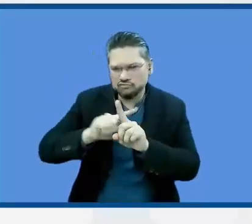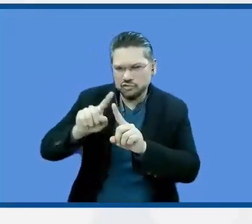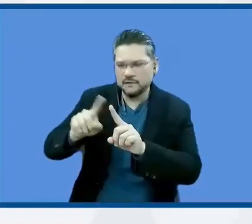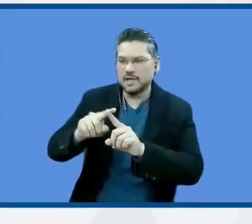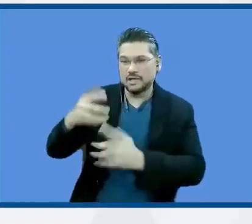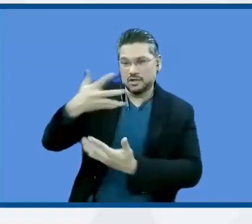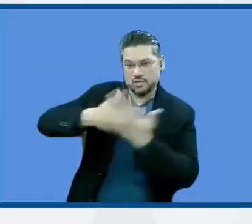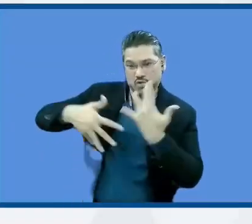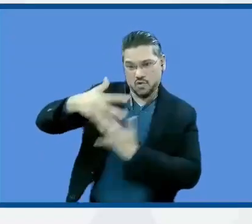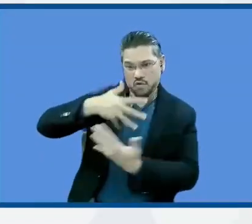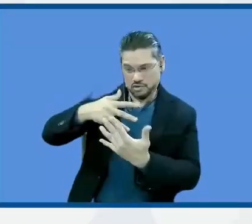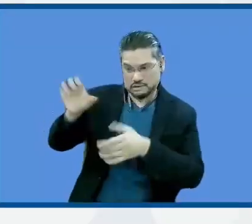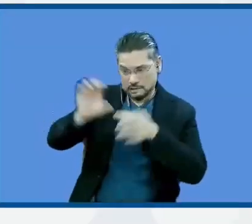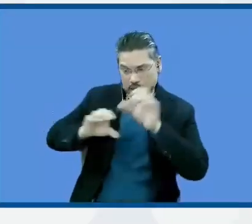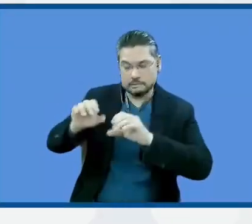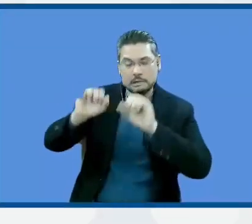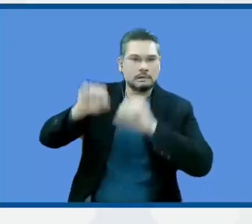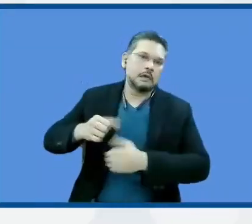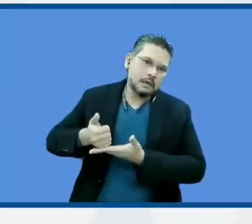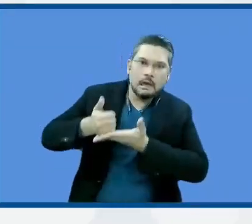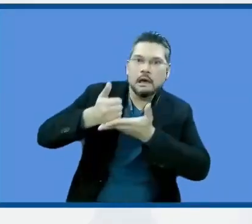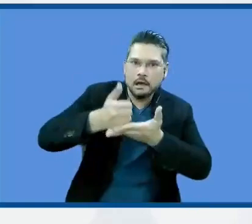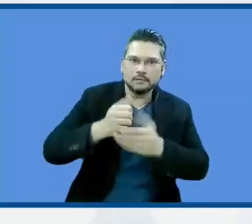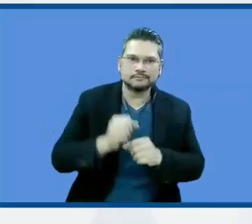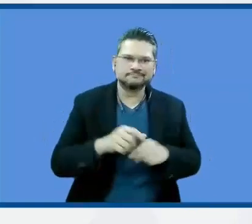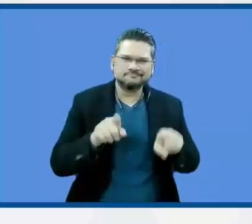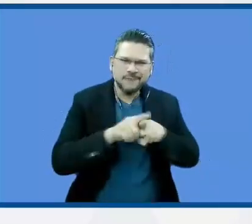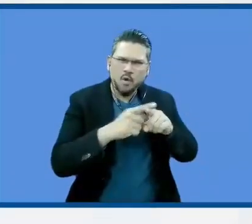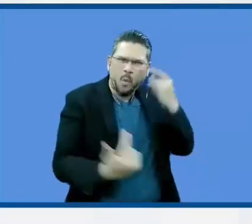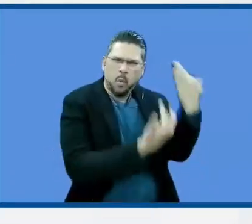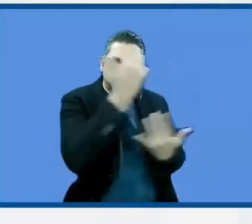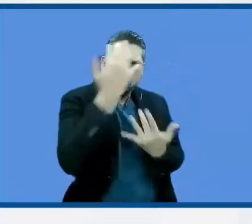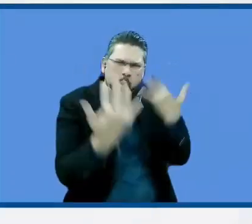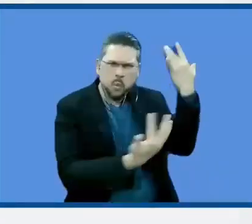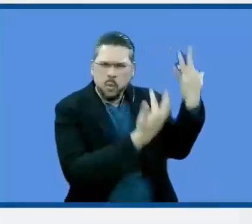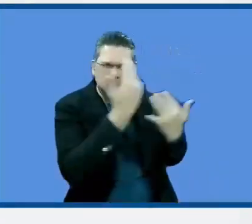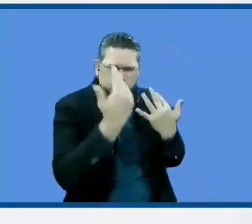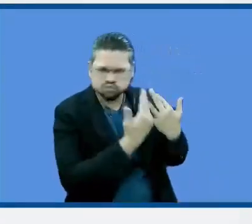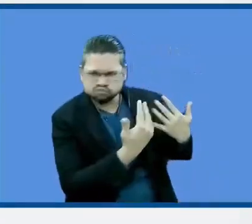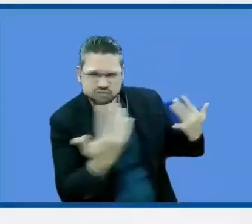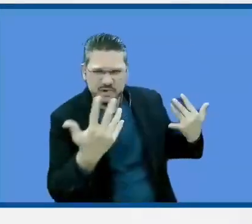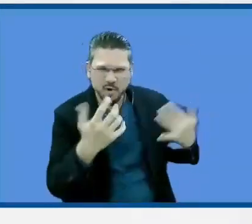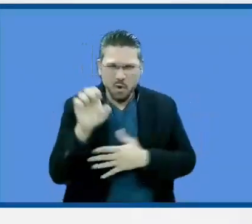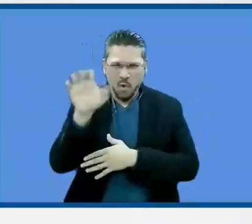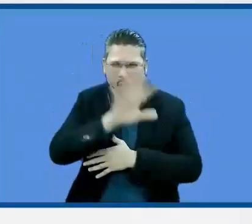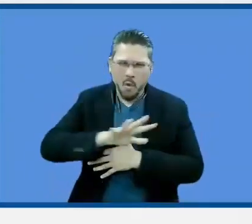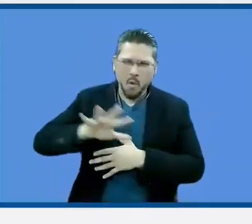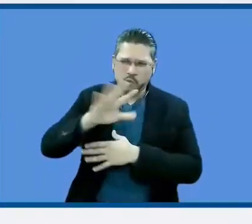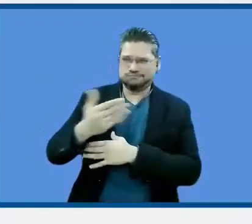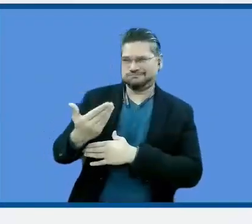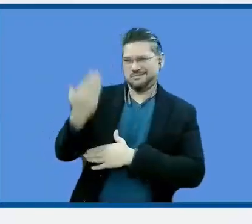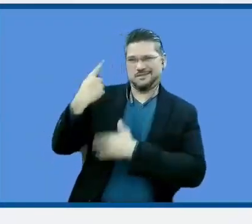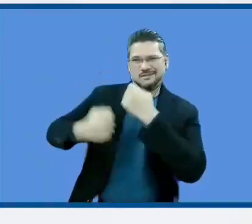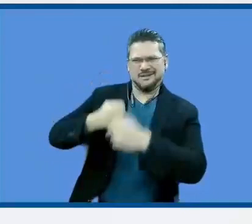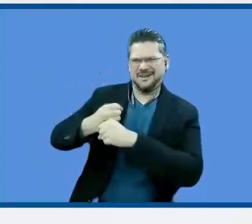that respect. Wildfires have hit several countries across the entire Europe last summer. As of mid-August, according to